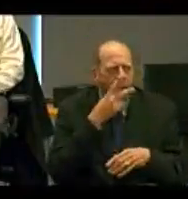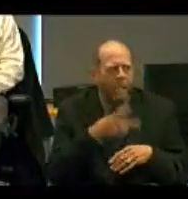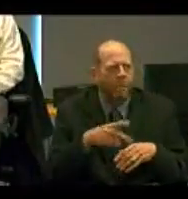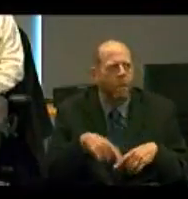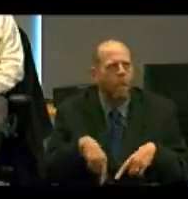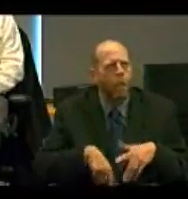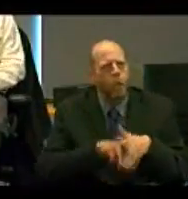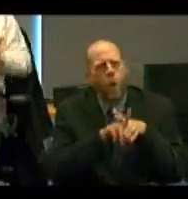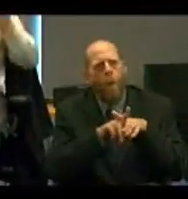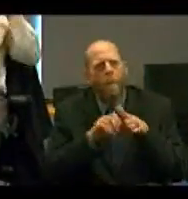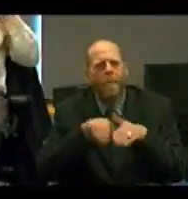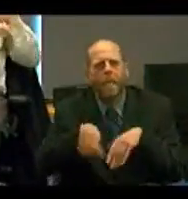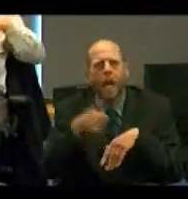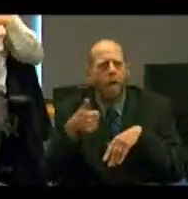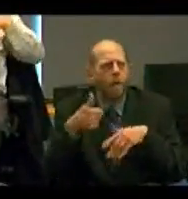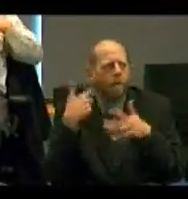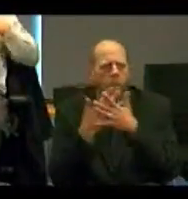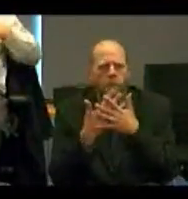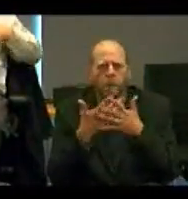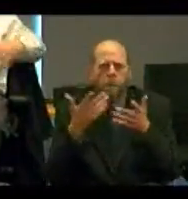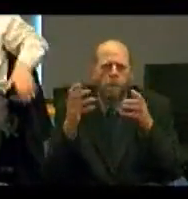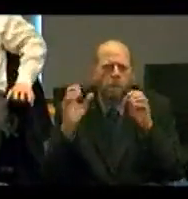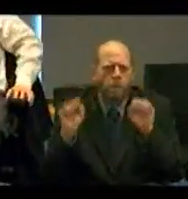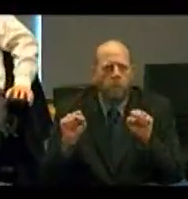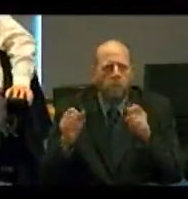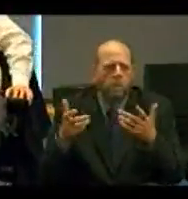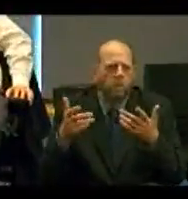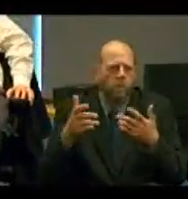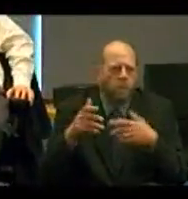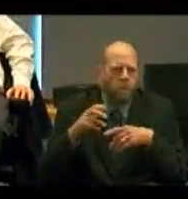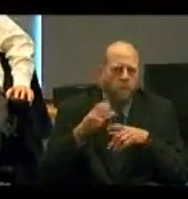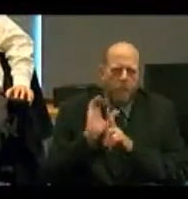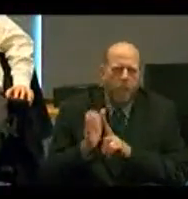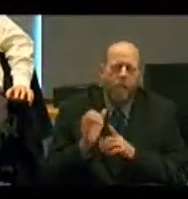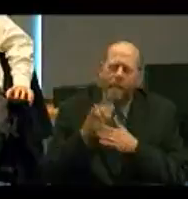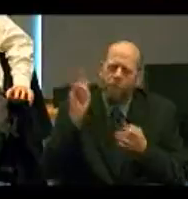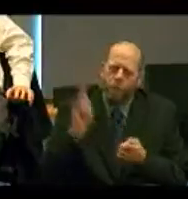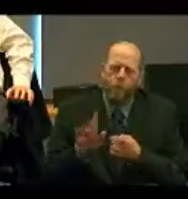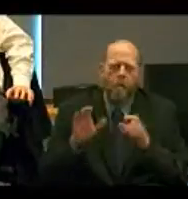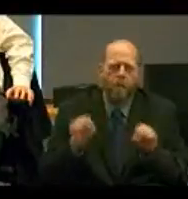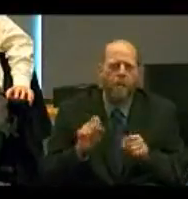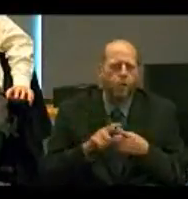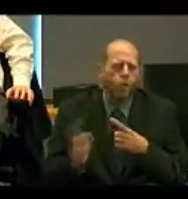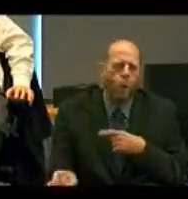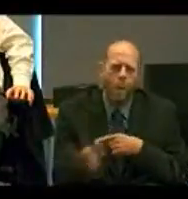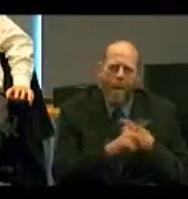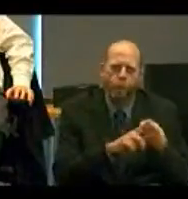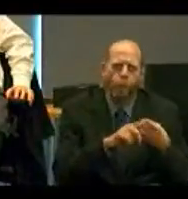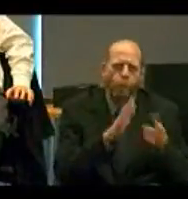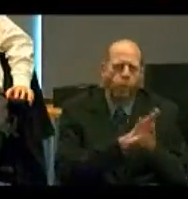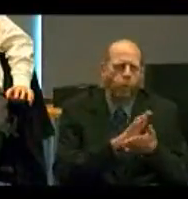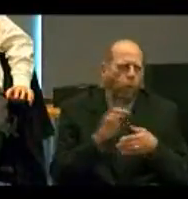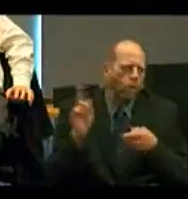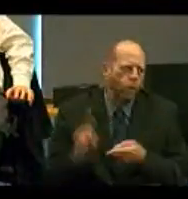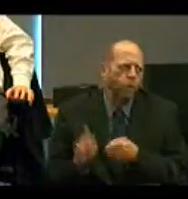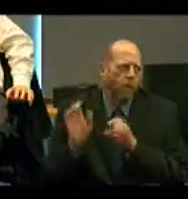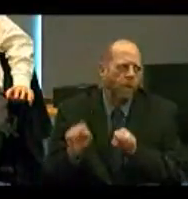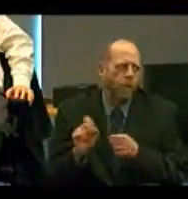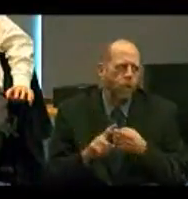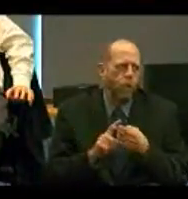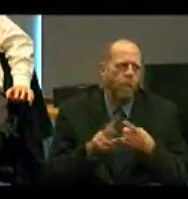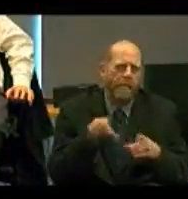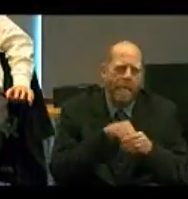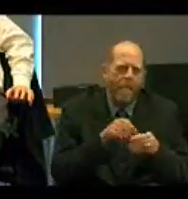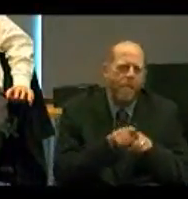in other carceral conditions that reduce their capacity to return to school, or that reduce their capacity to be engaged